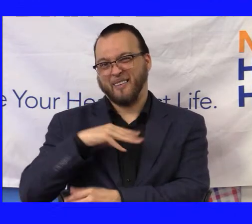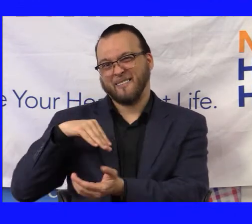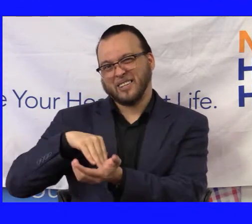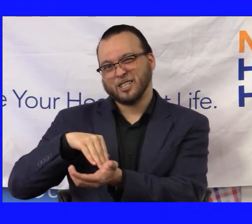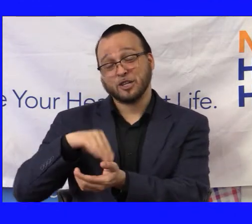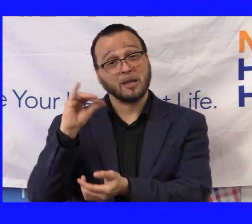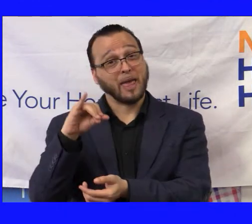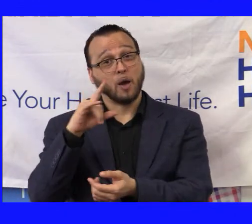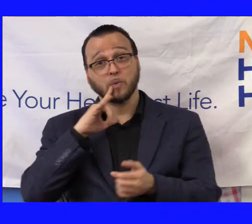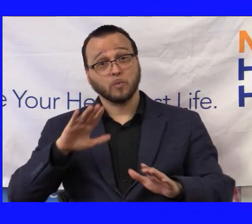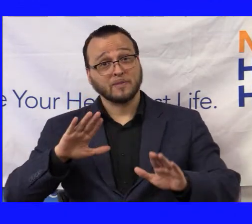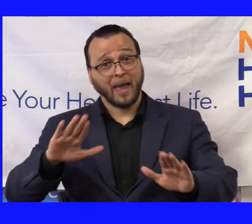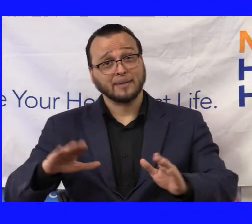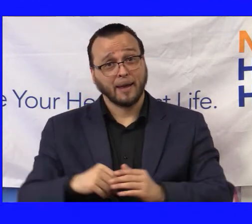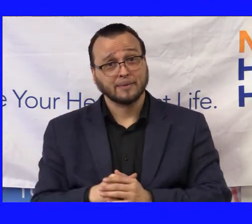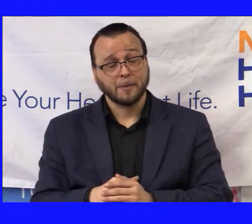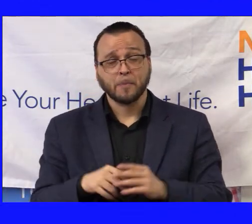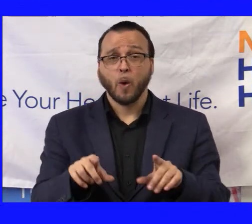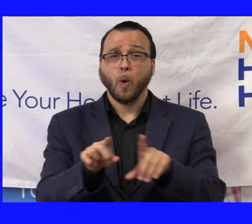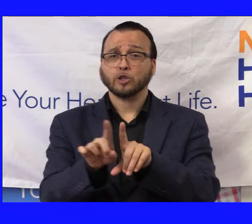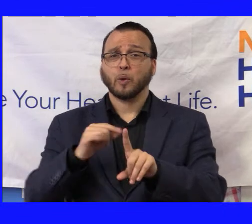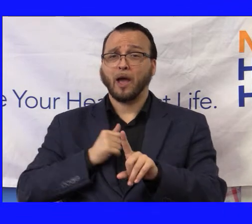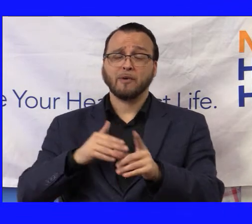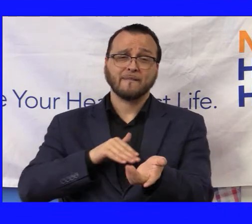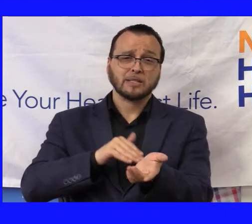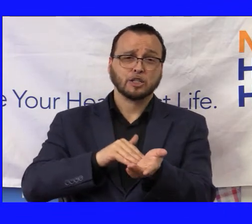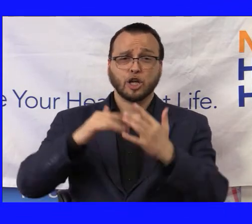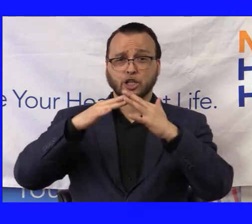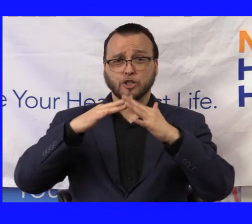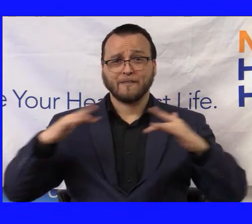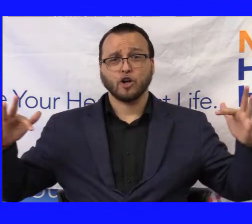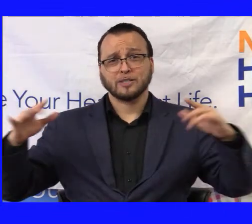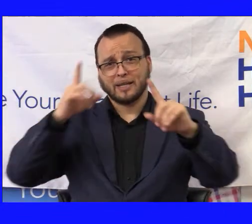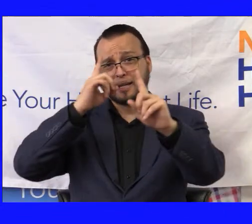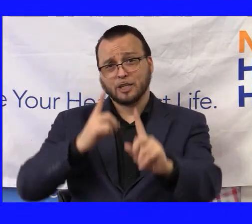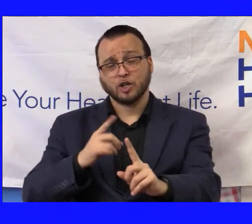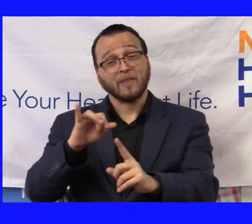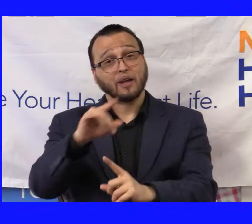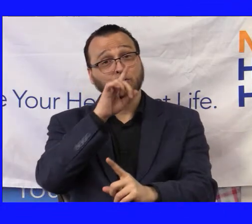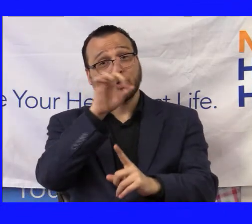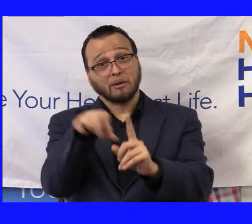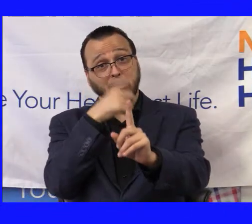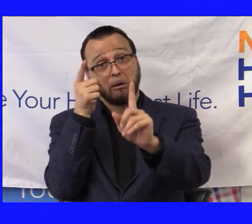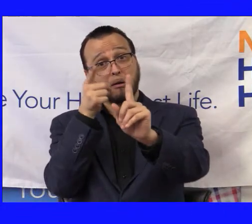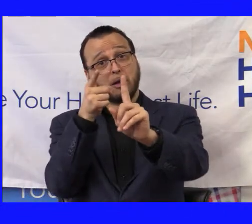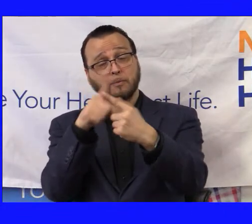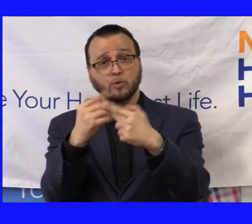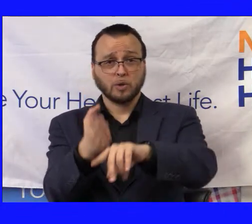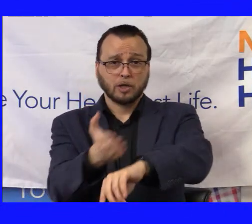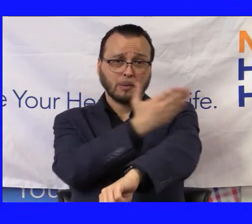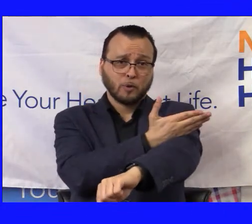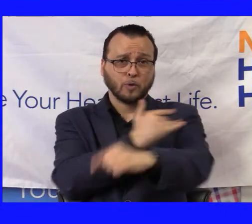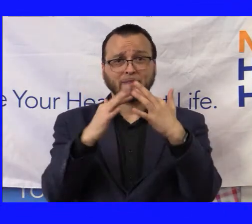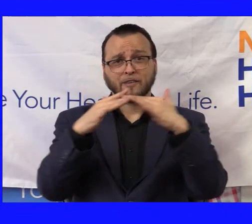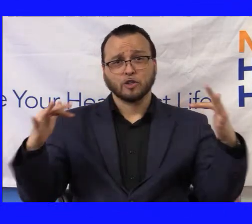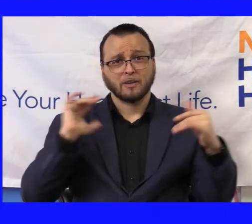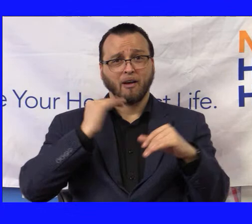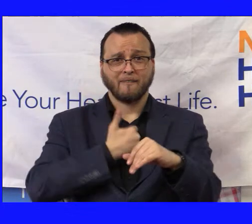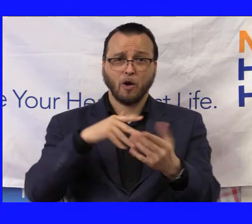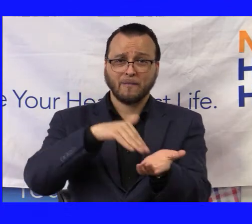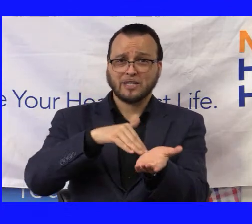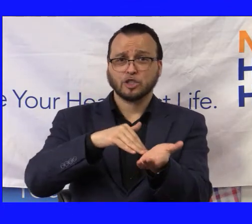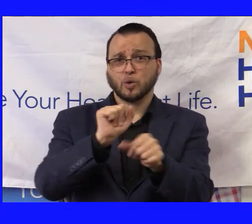fantastic. We also have our Physician Diversity Initiative, which is really aimed at improving the diversity of our physician